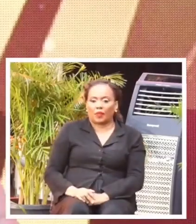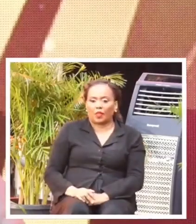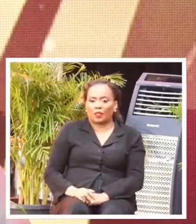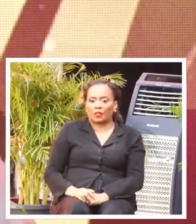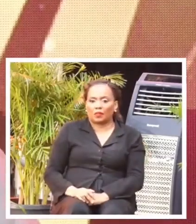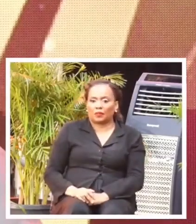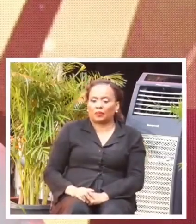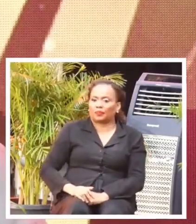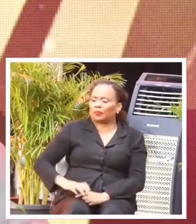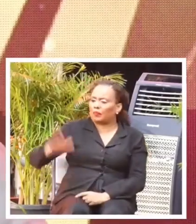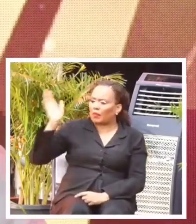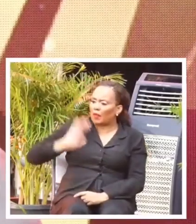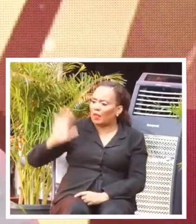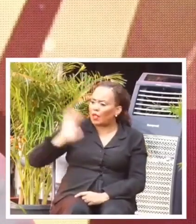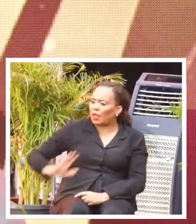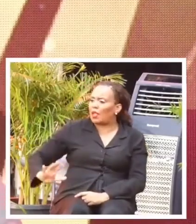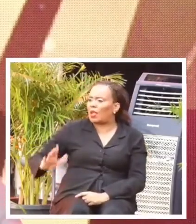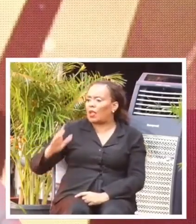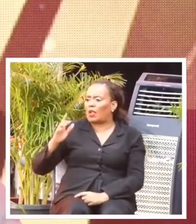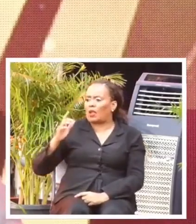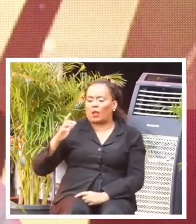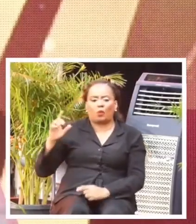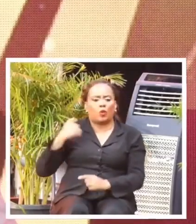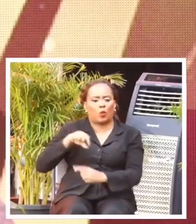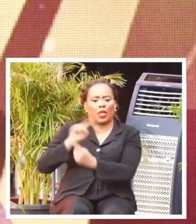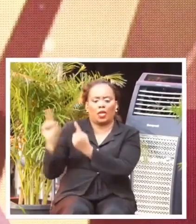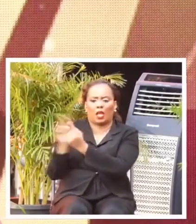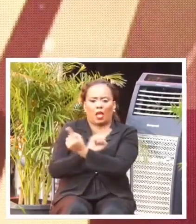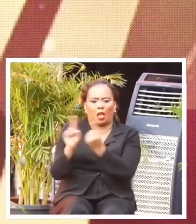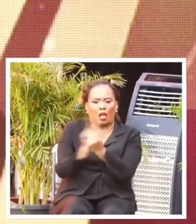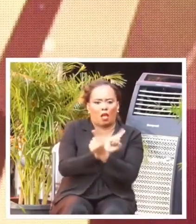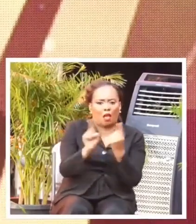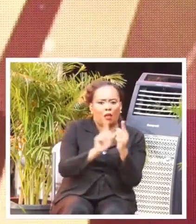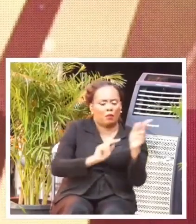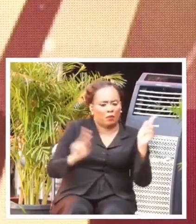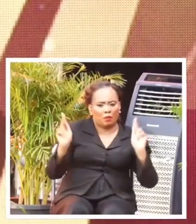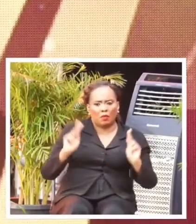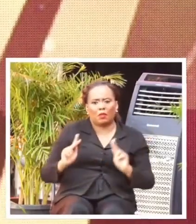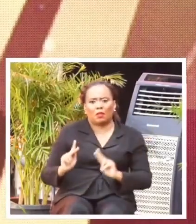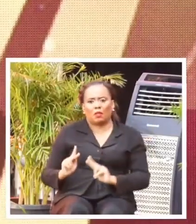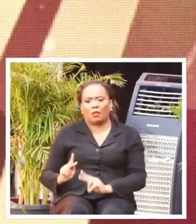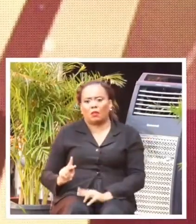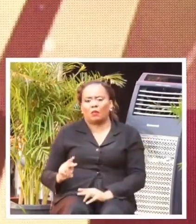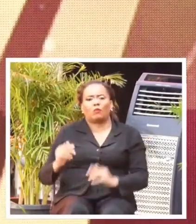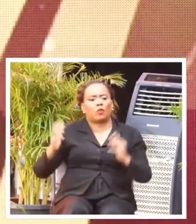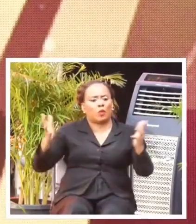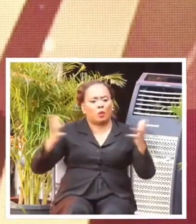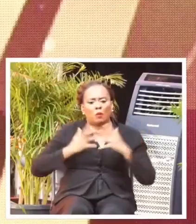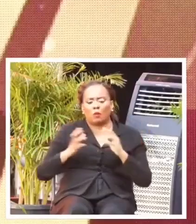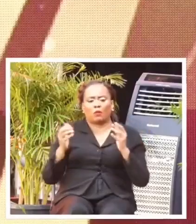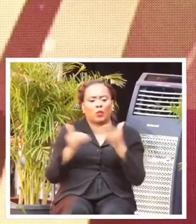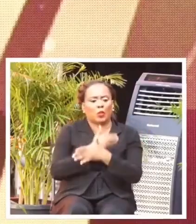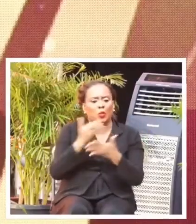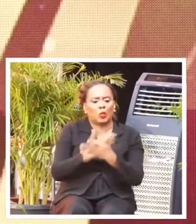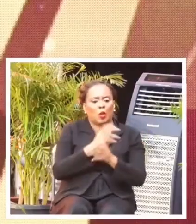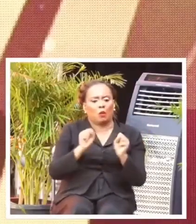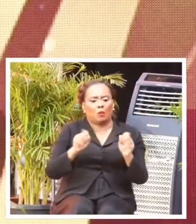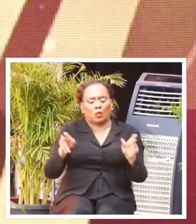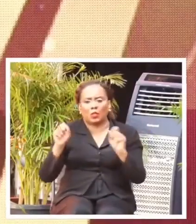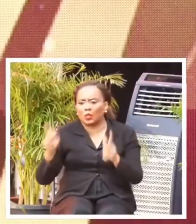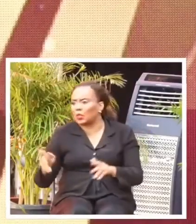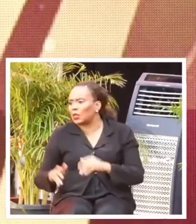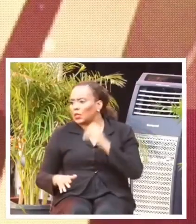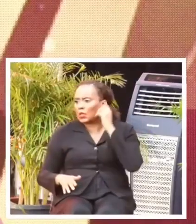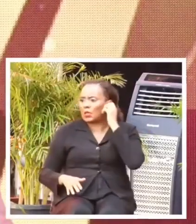Rubbing Shoulders. Open the windows of opportunity and inhale deeply. And that may mean sometimes going outside of our